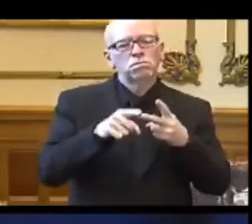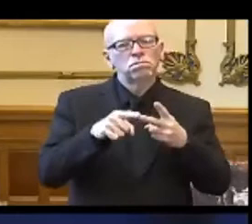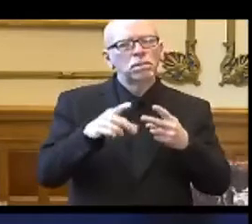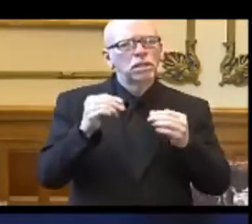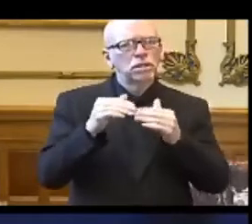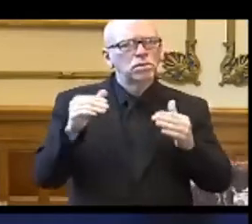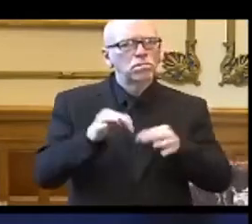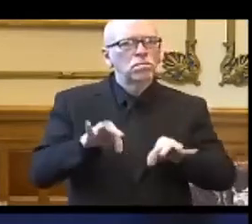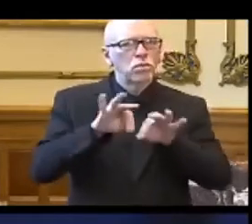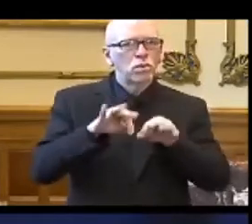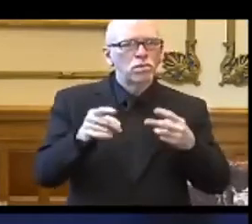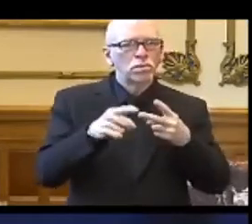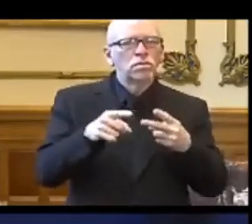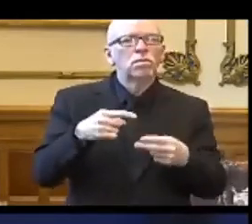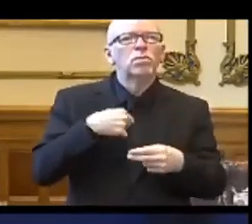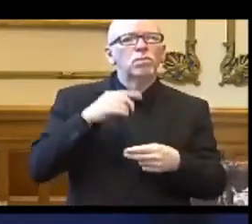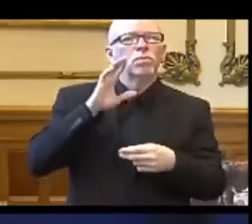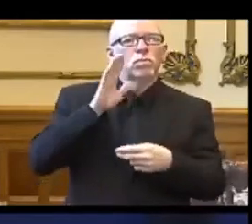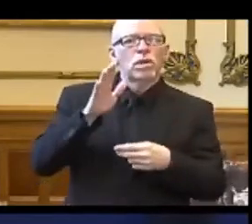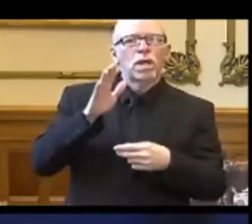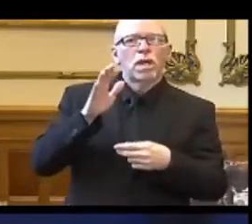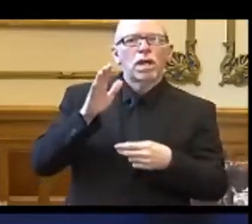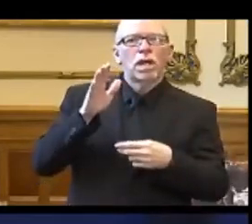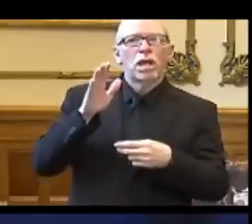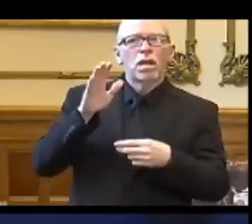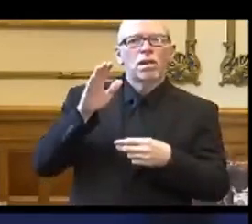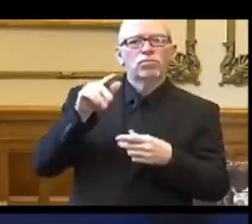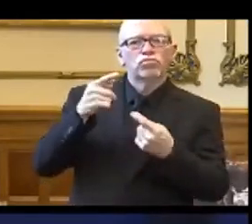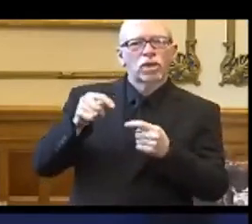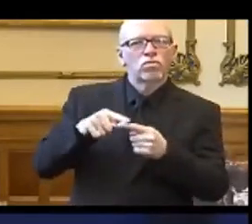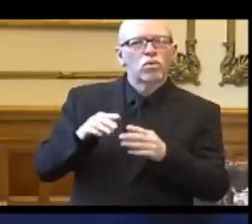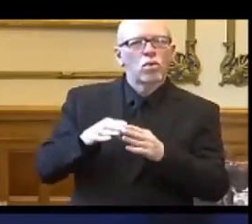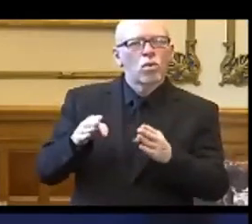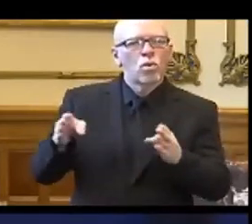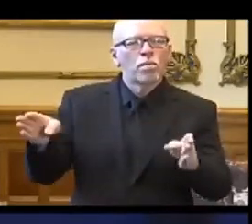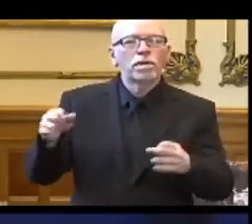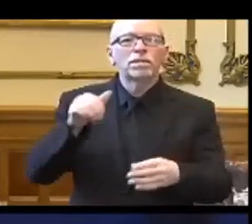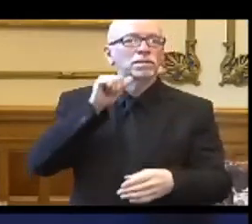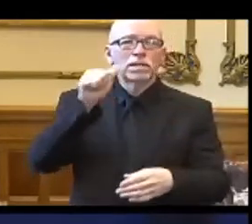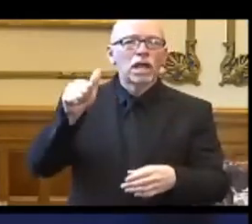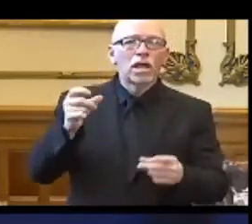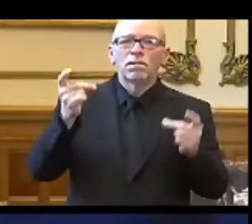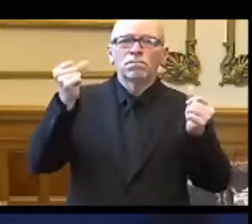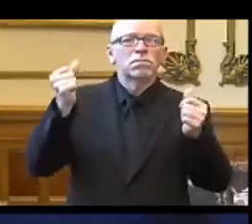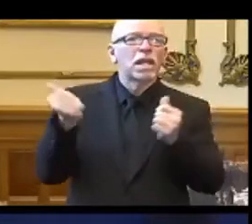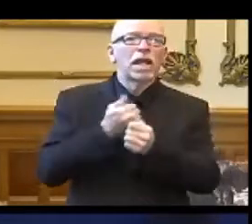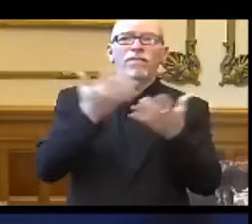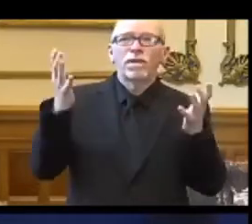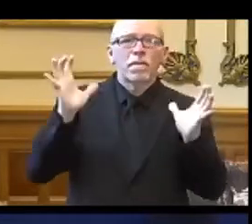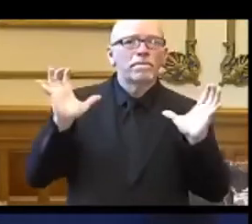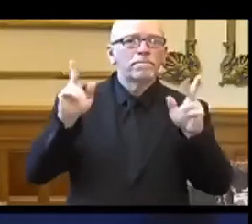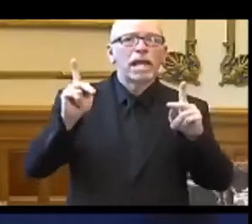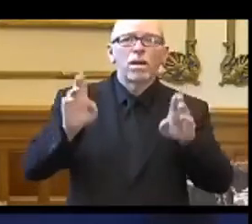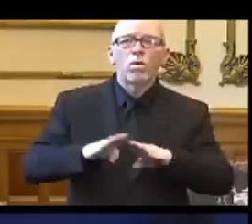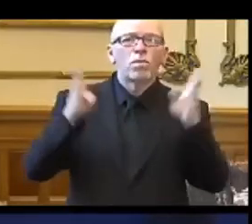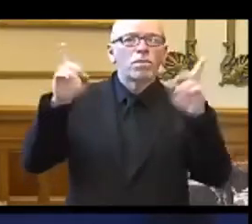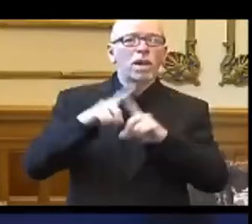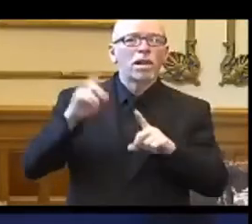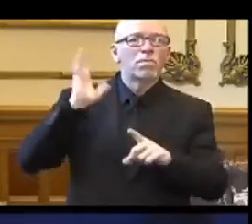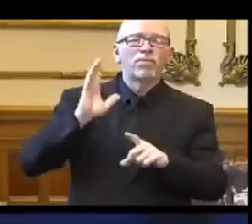important, get to the stage of reopening. Again, not flipping a switch and just going right back to the way it used to